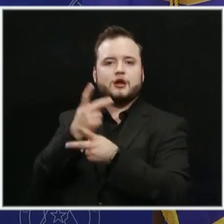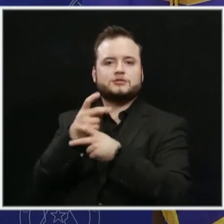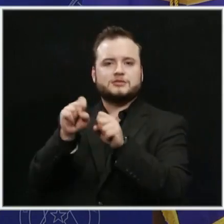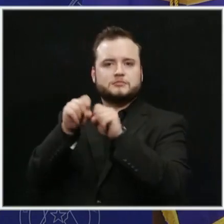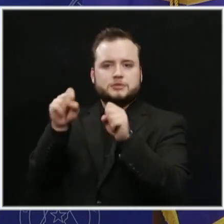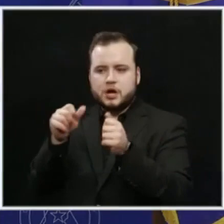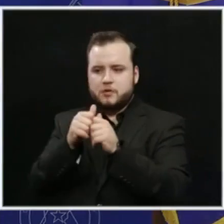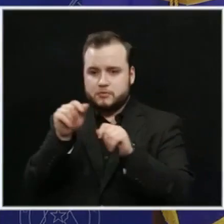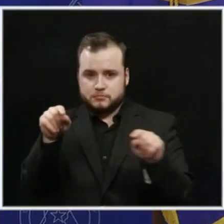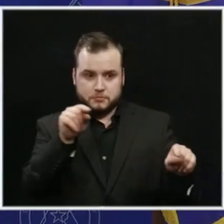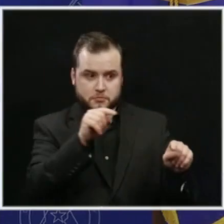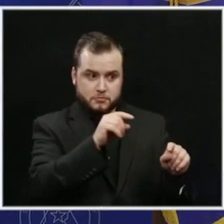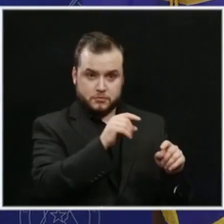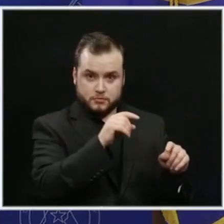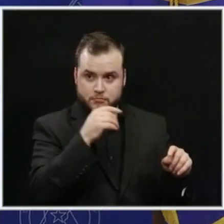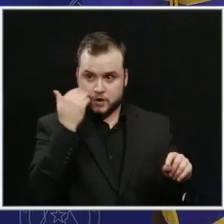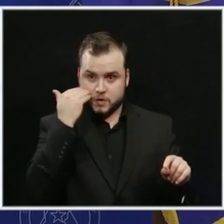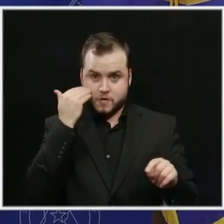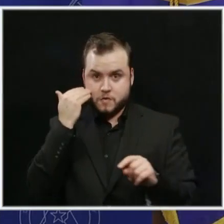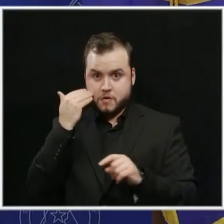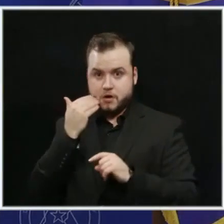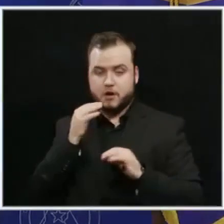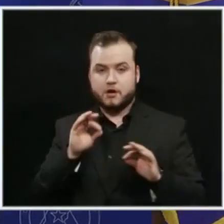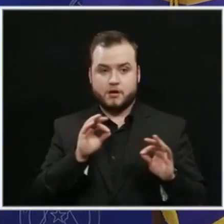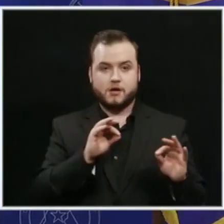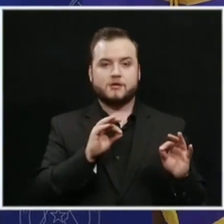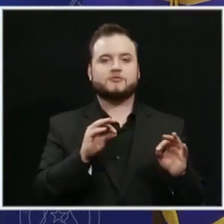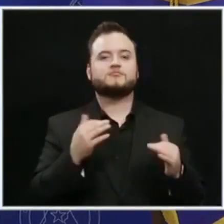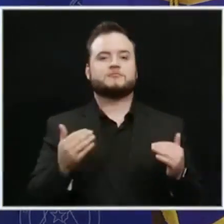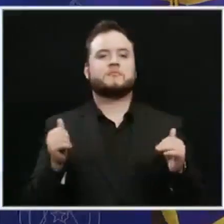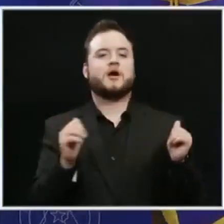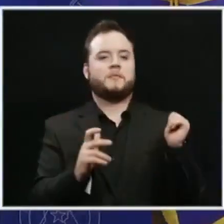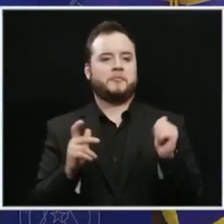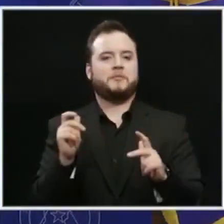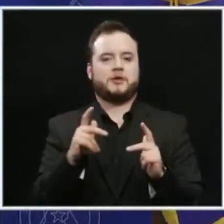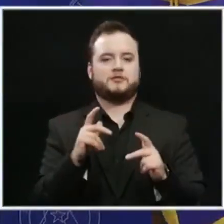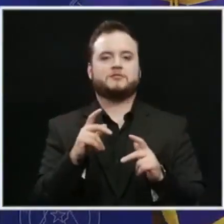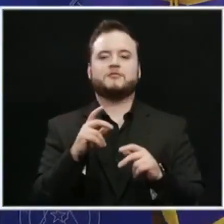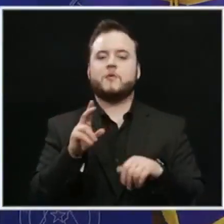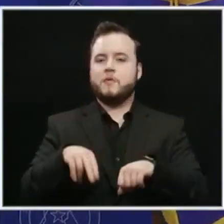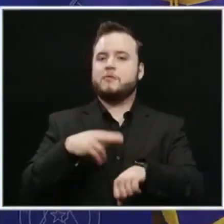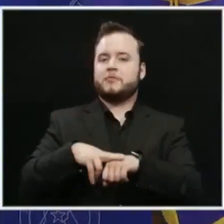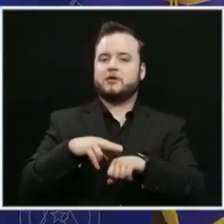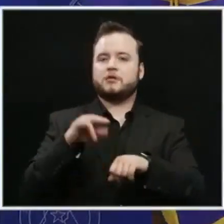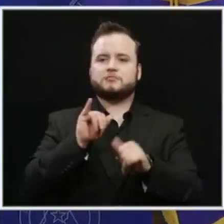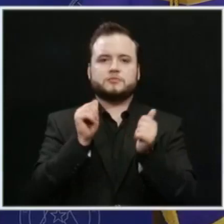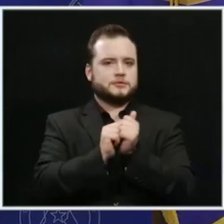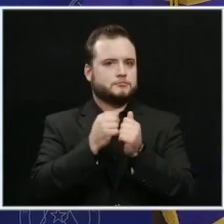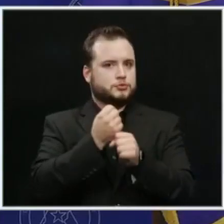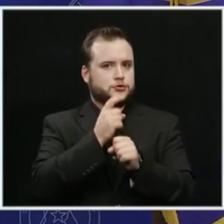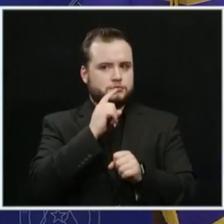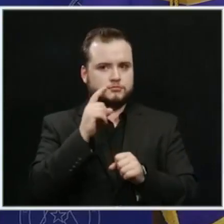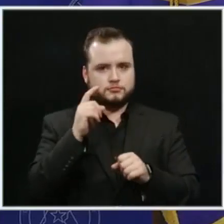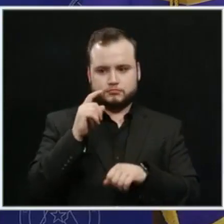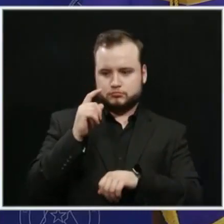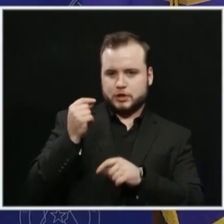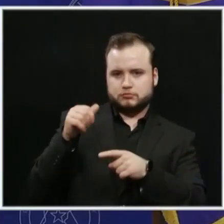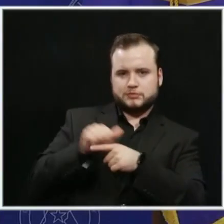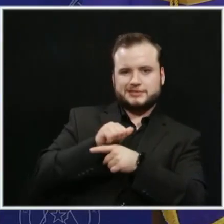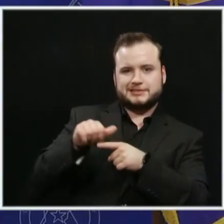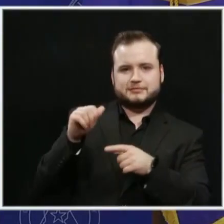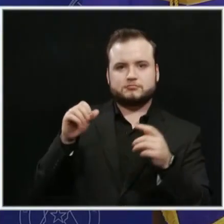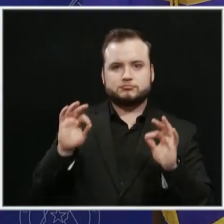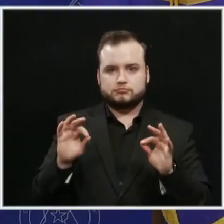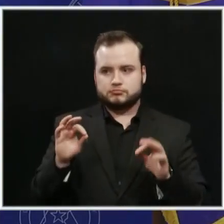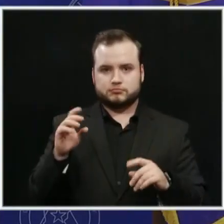essential workplaces that have figured out how to social distance and not get people sick should apply to non-essential businesses is exactly